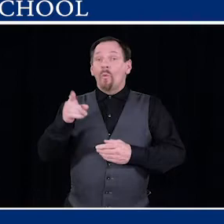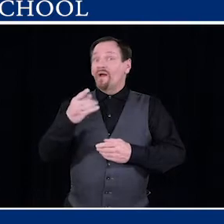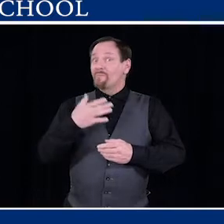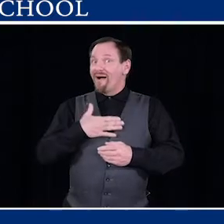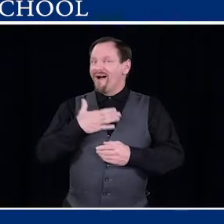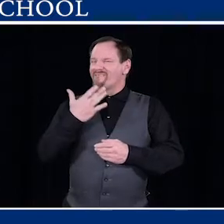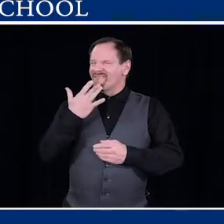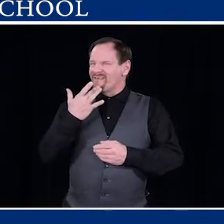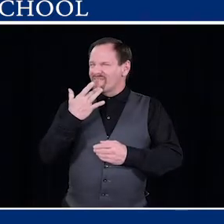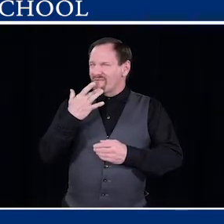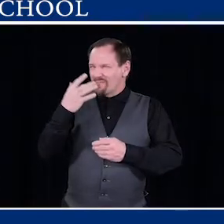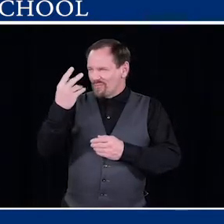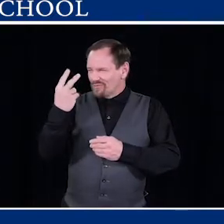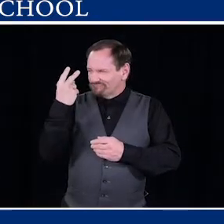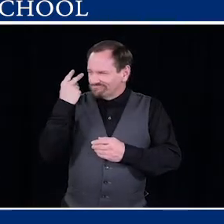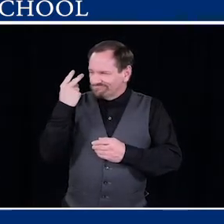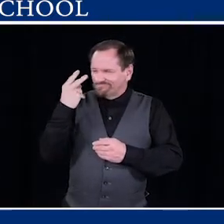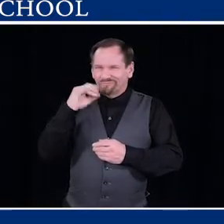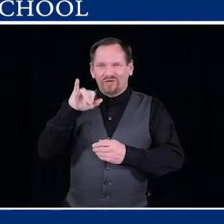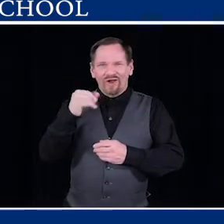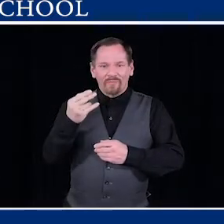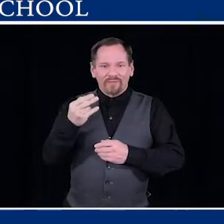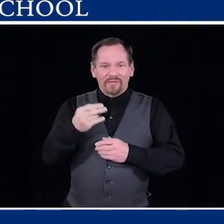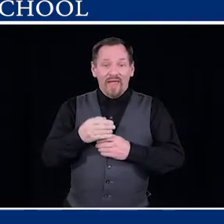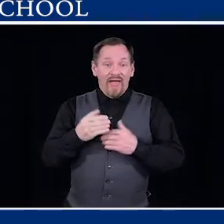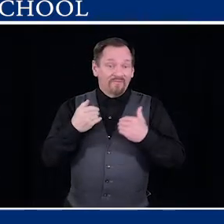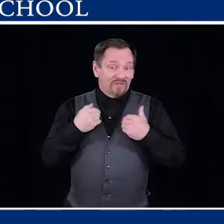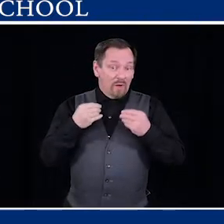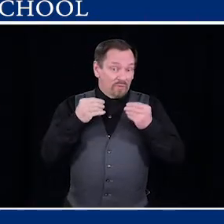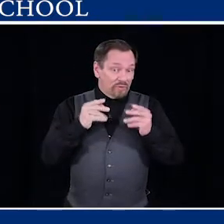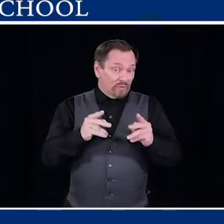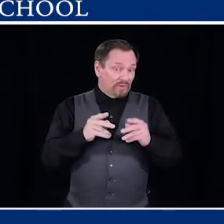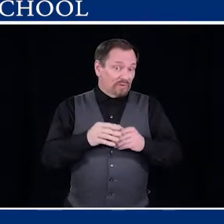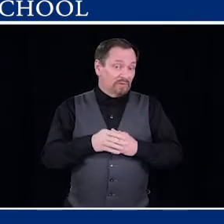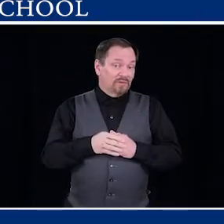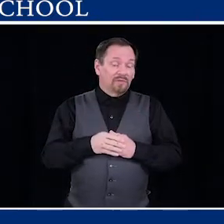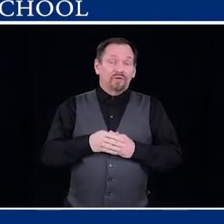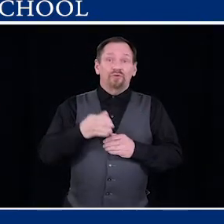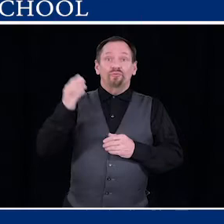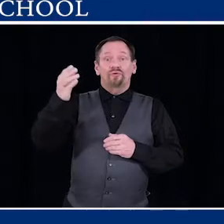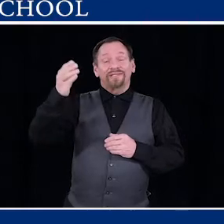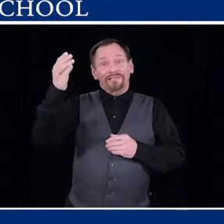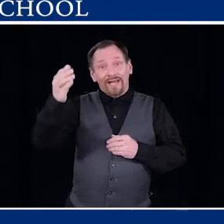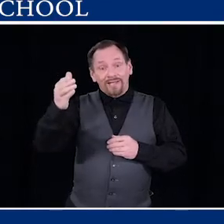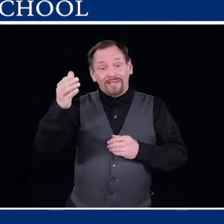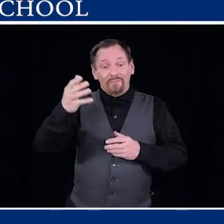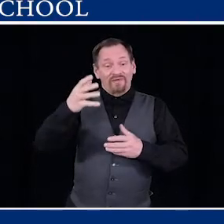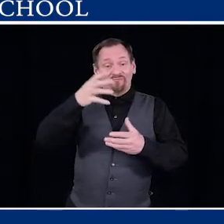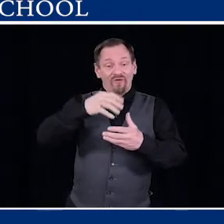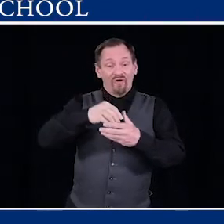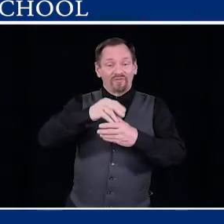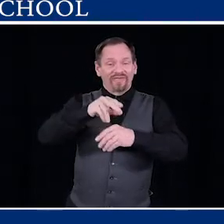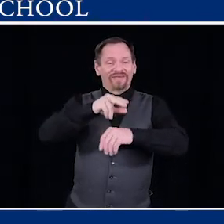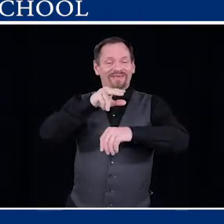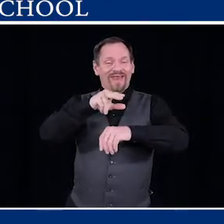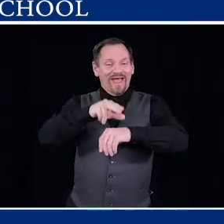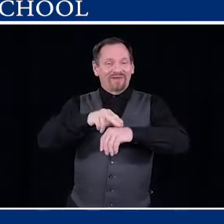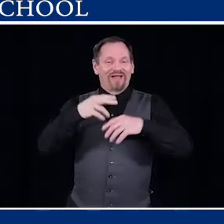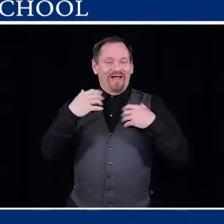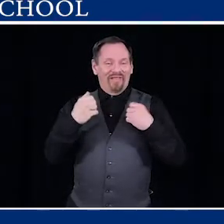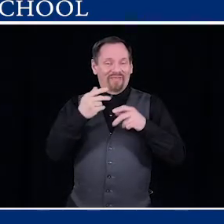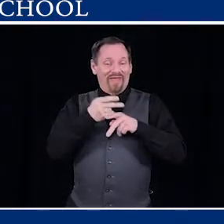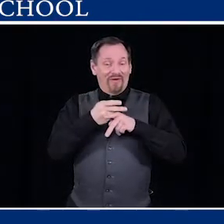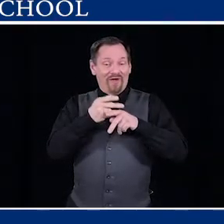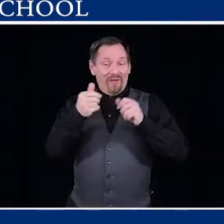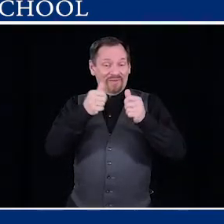One of my fondest memories at Johns Hopkins was having the opportunity to present and partake in a national healthcare case